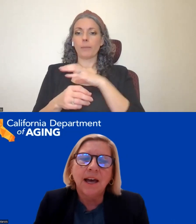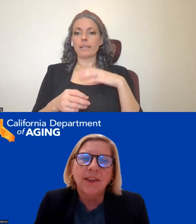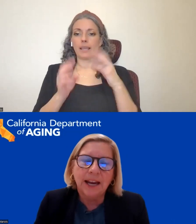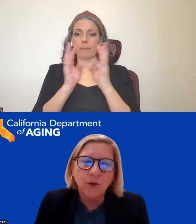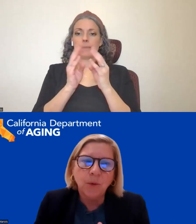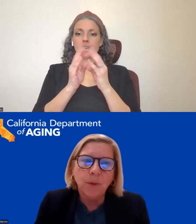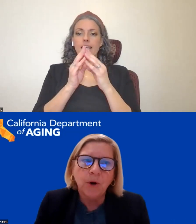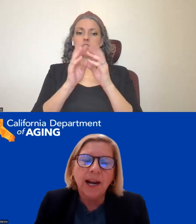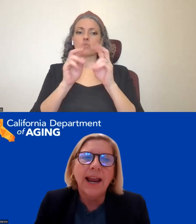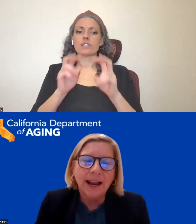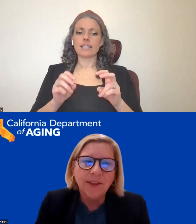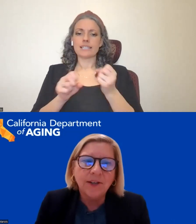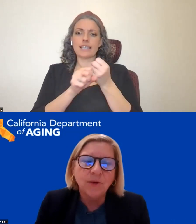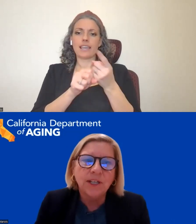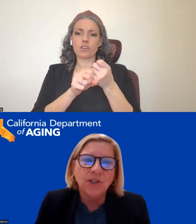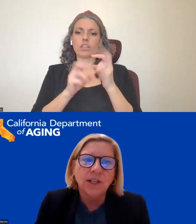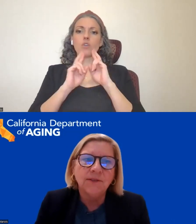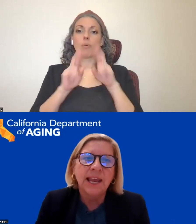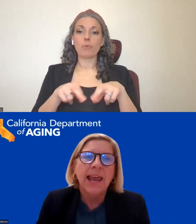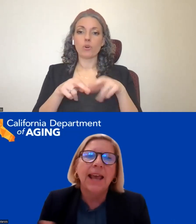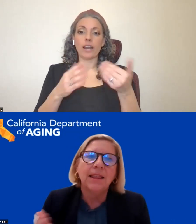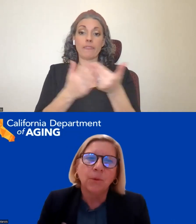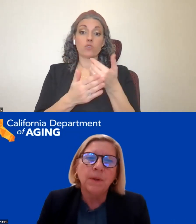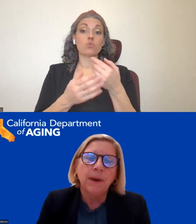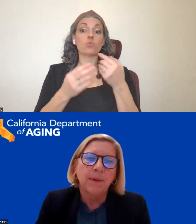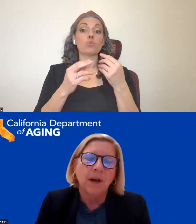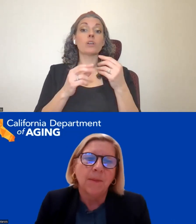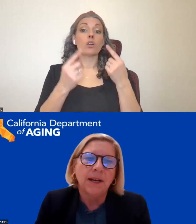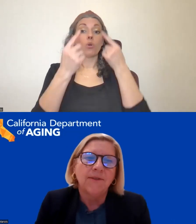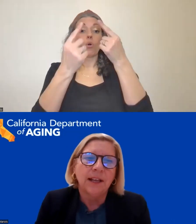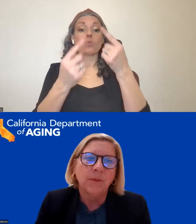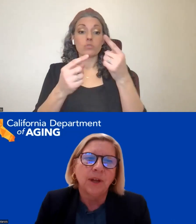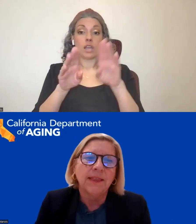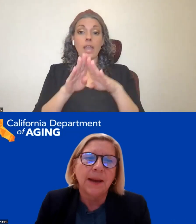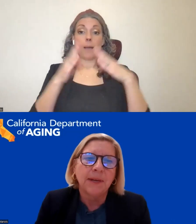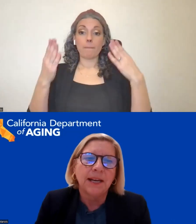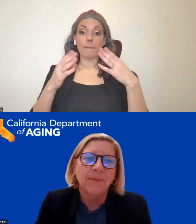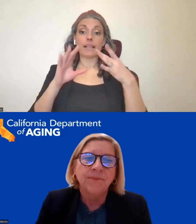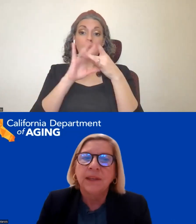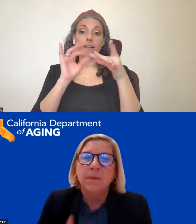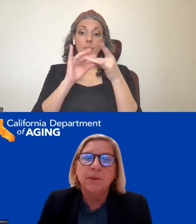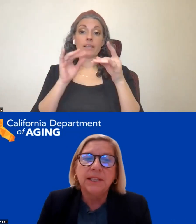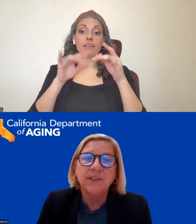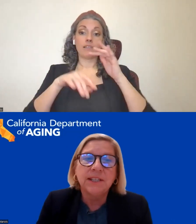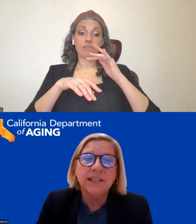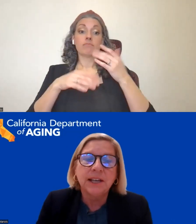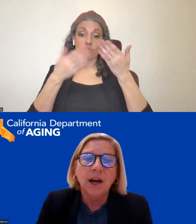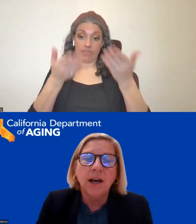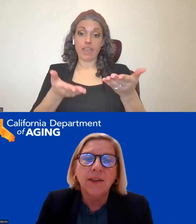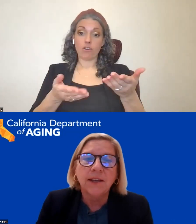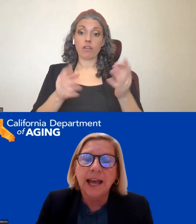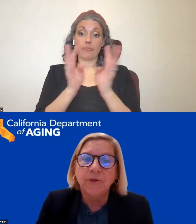assess the annual report and the new initiatives, and there will be public comment available at that meeting. Please